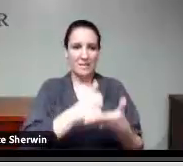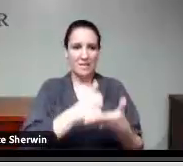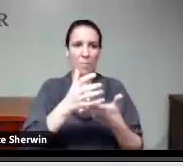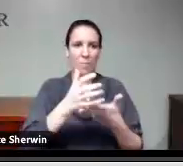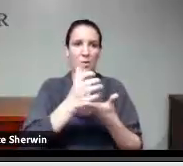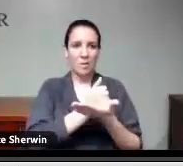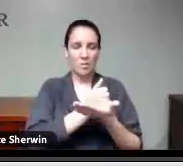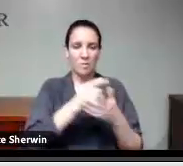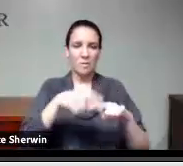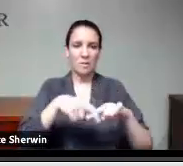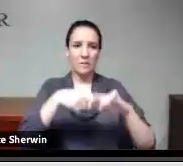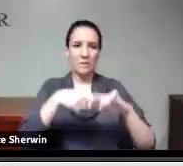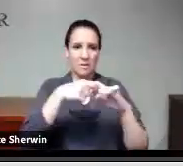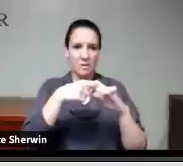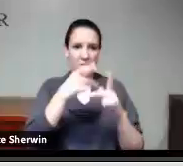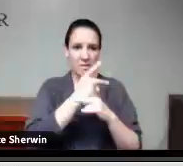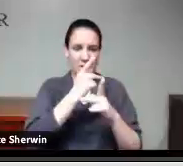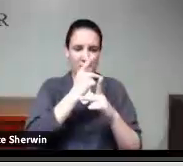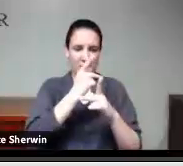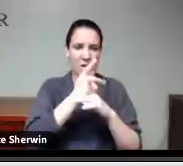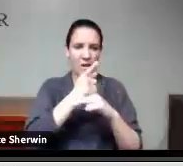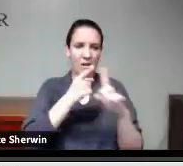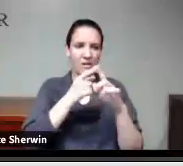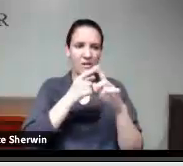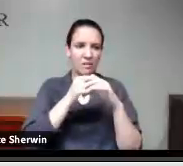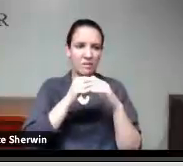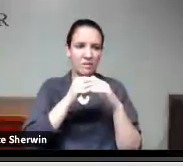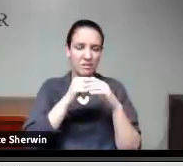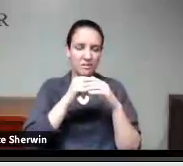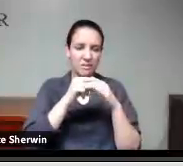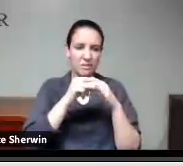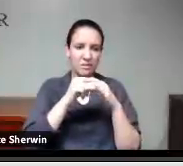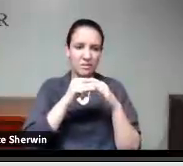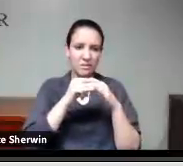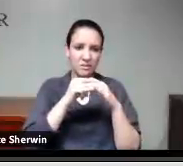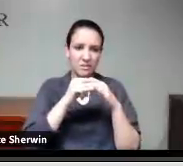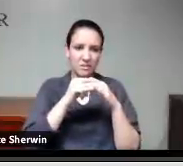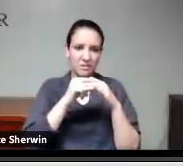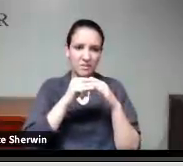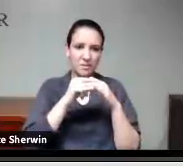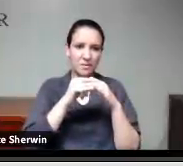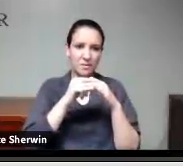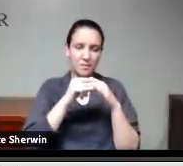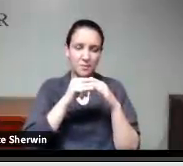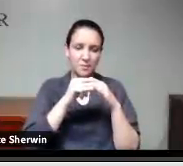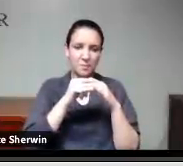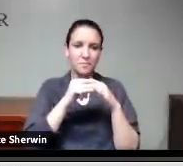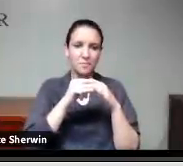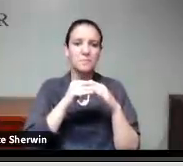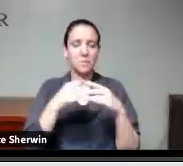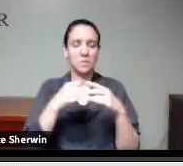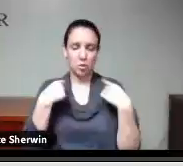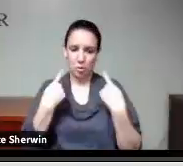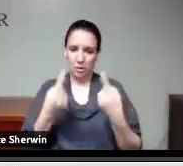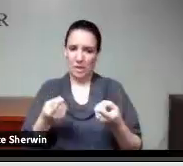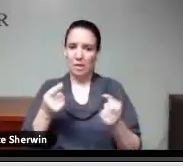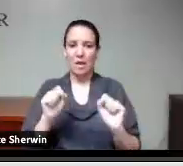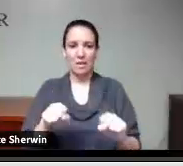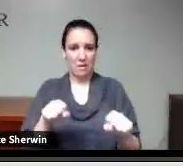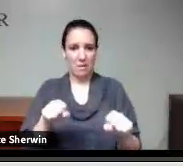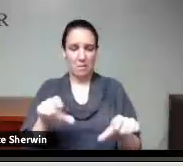been a way to advance people and really do some professional and career development for people who